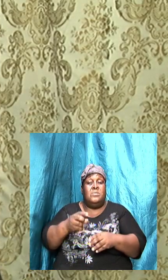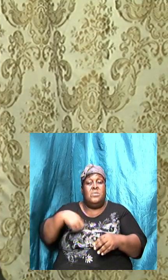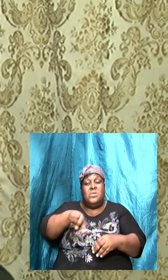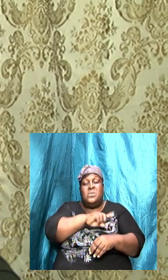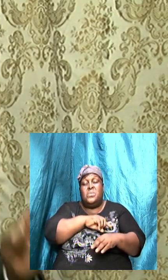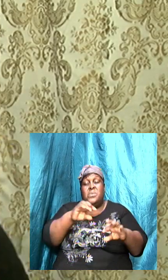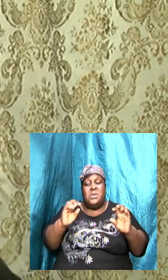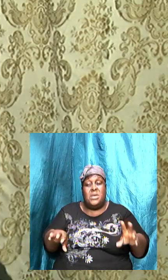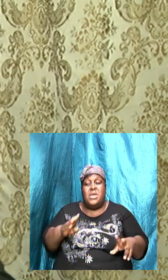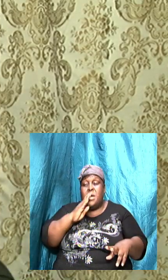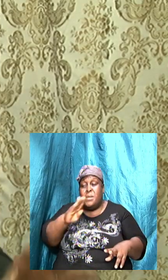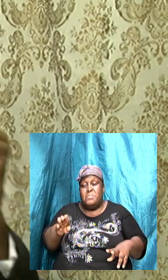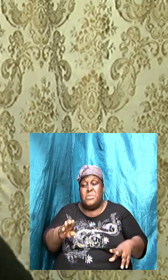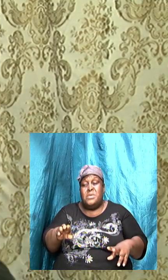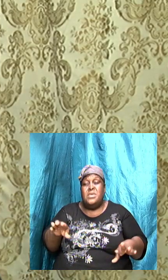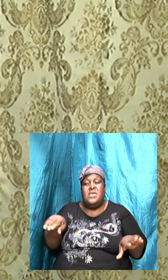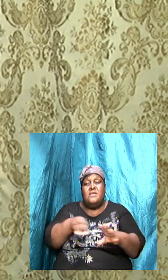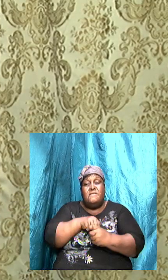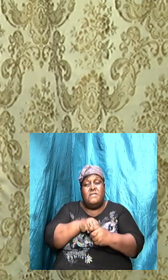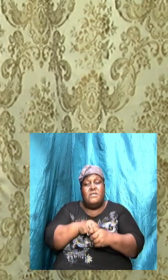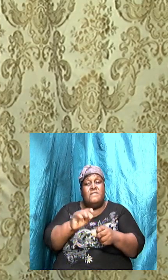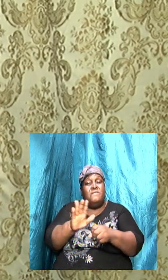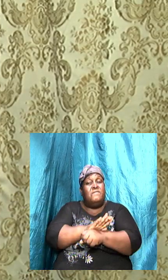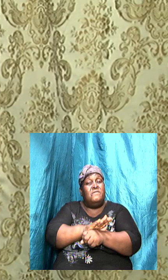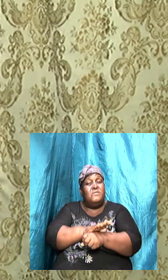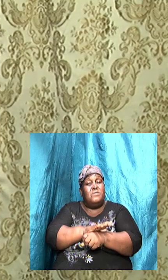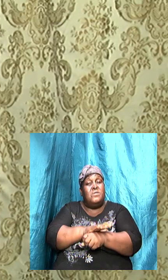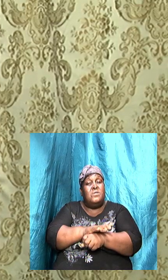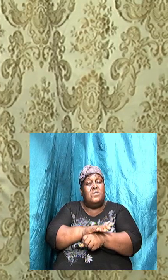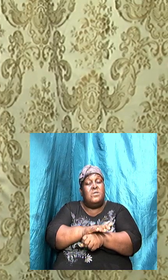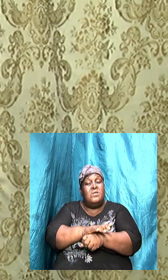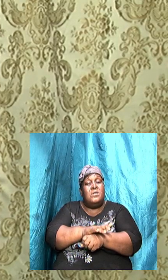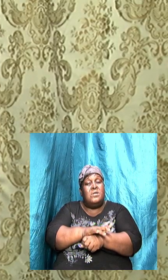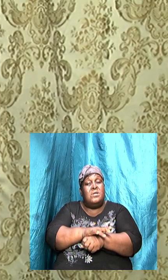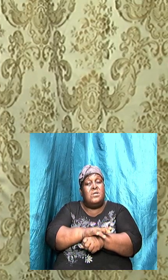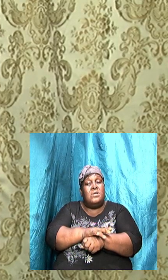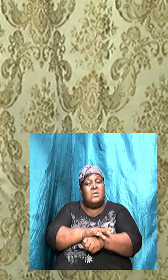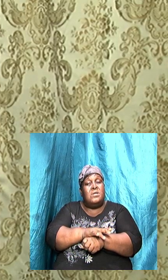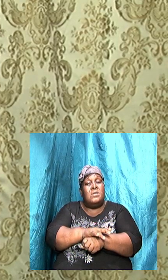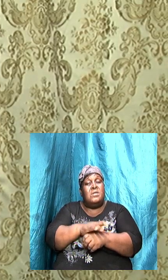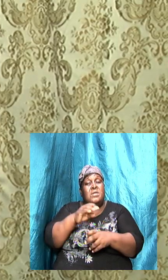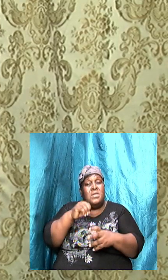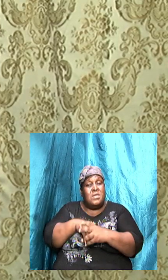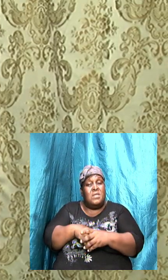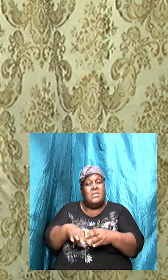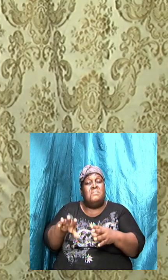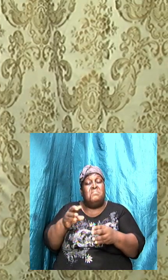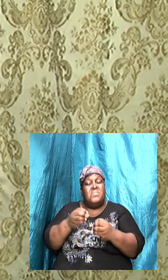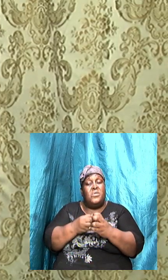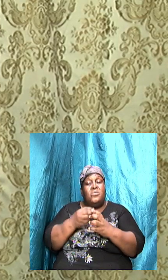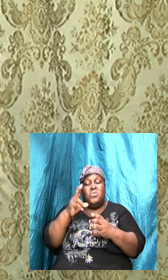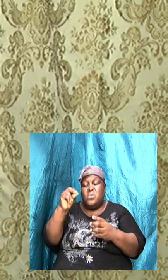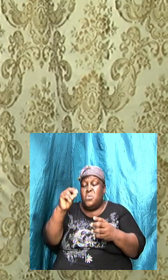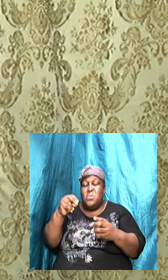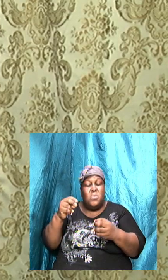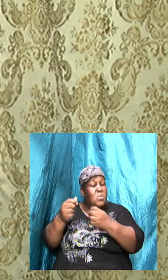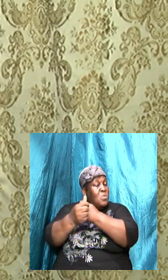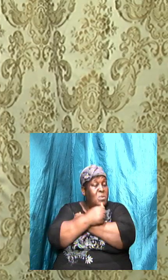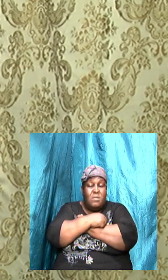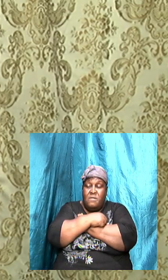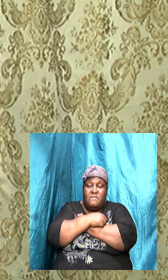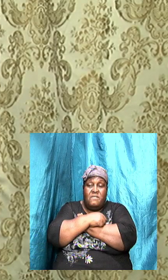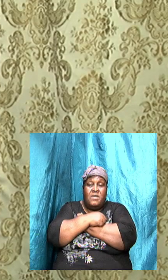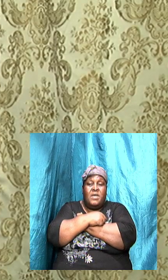engaged and fully occupied, and there is the absence of love. At the end of the